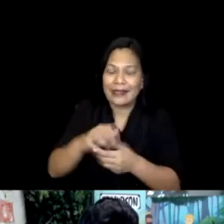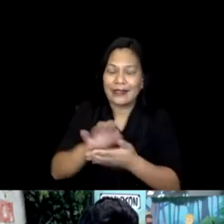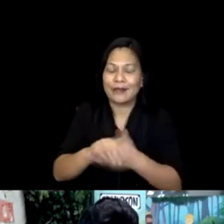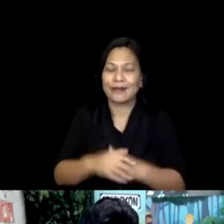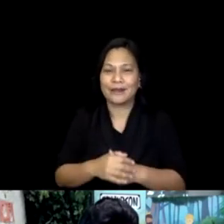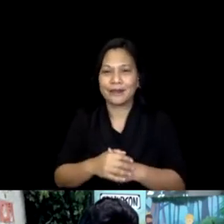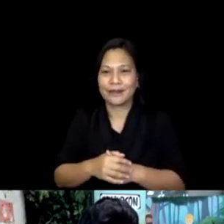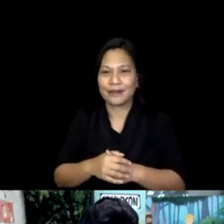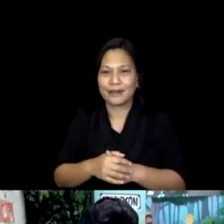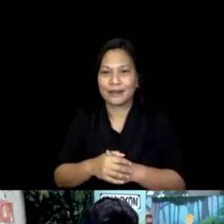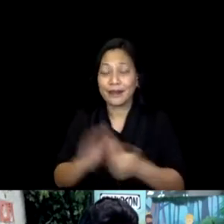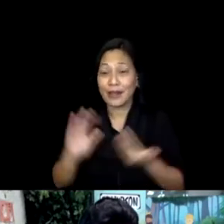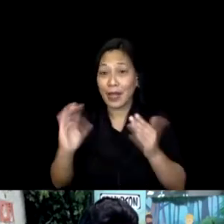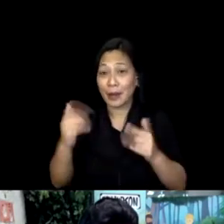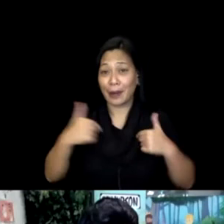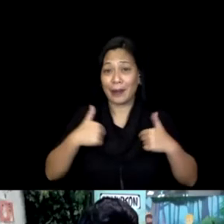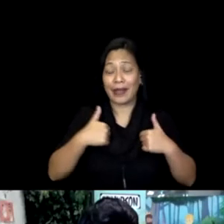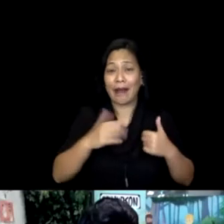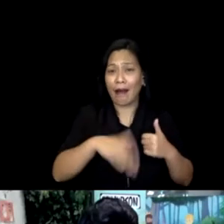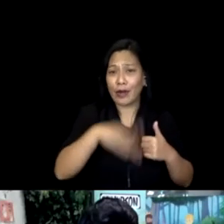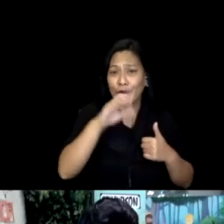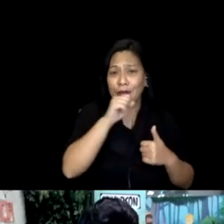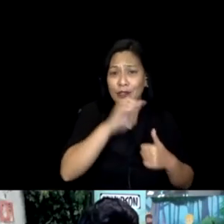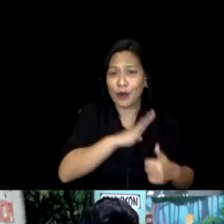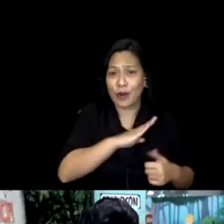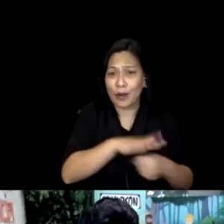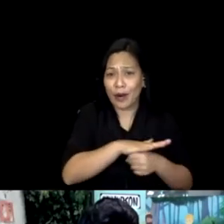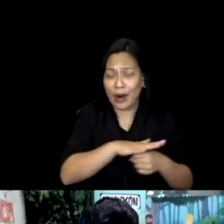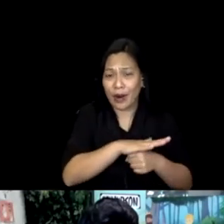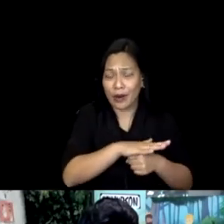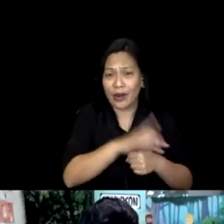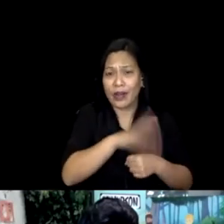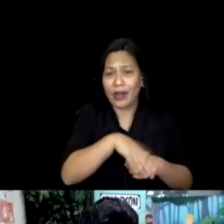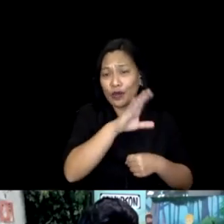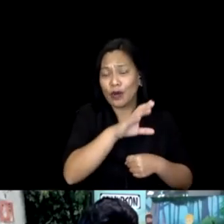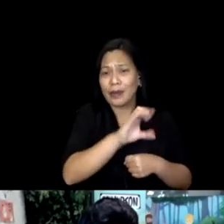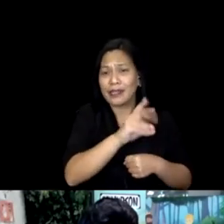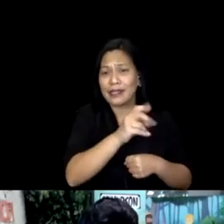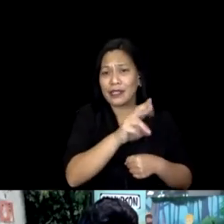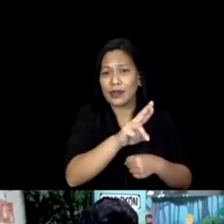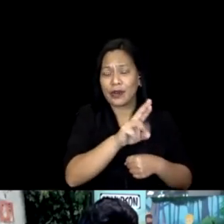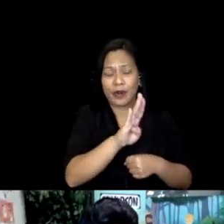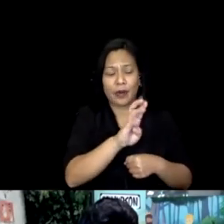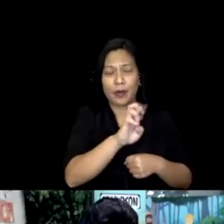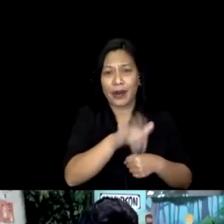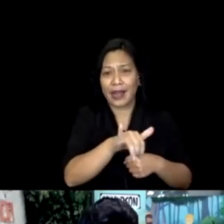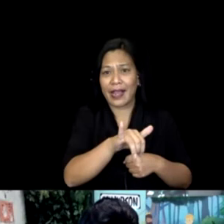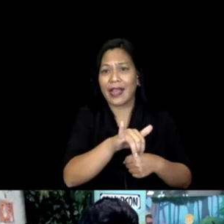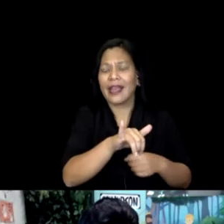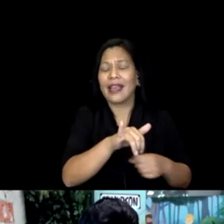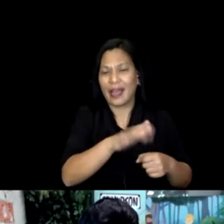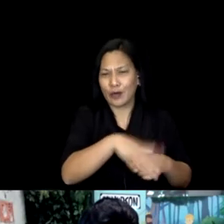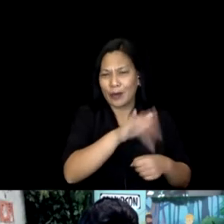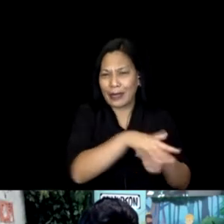grew up in many parts of Scarborough, and one of those was Cedar Brae, and at the Cedar Brae Library,